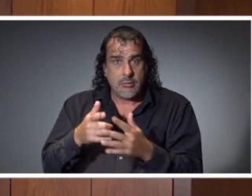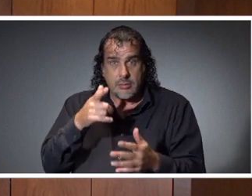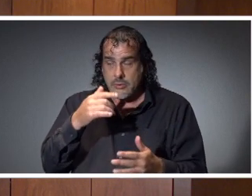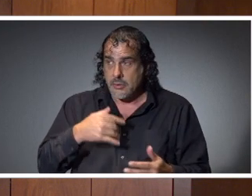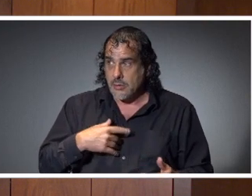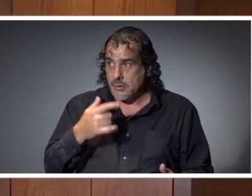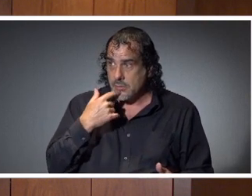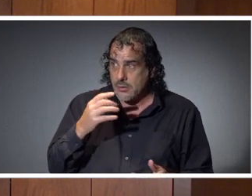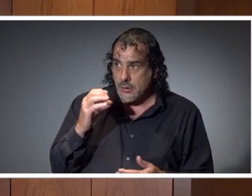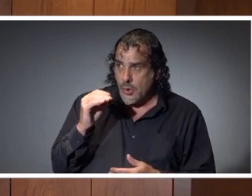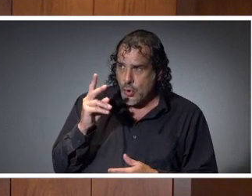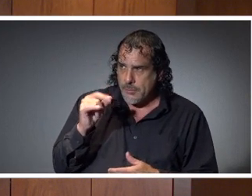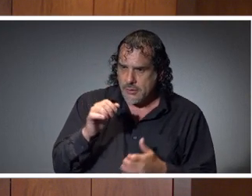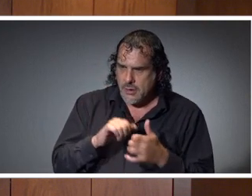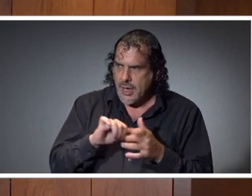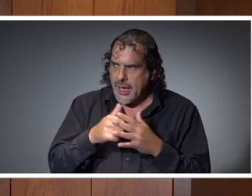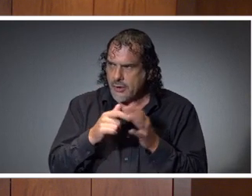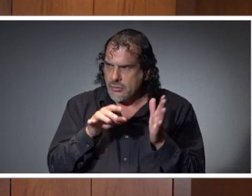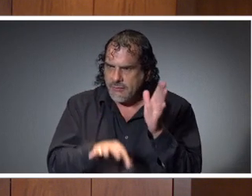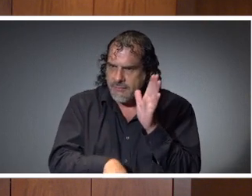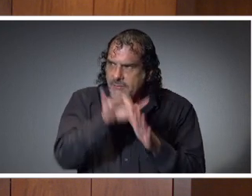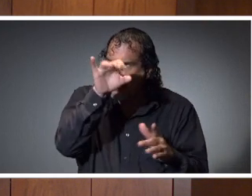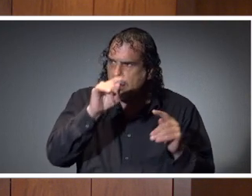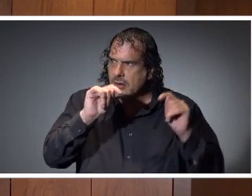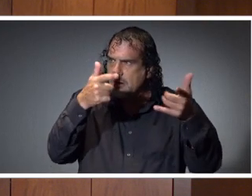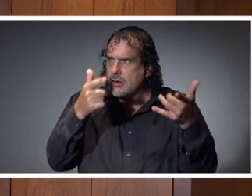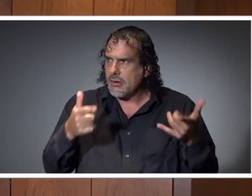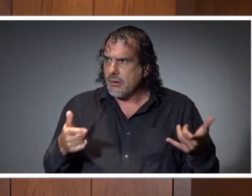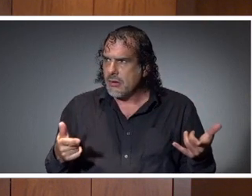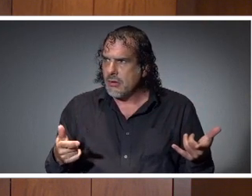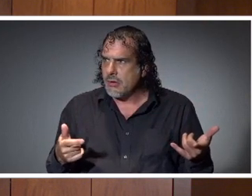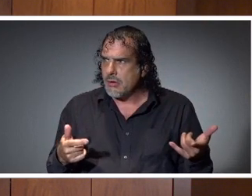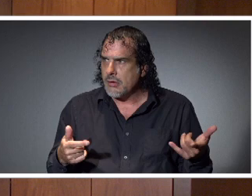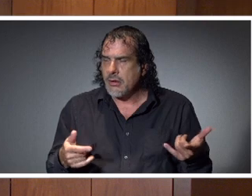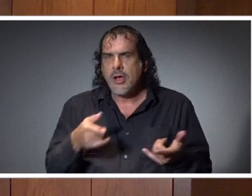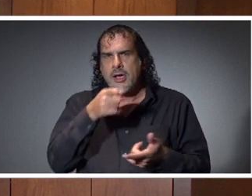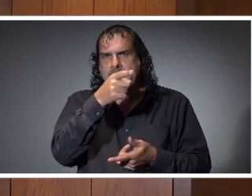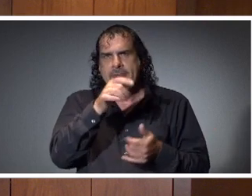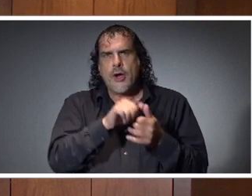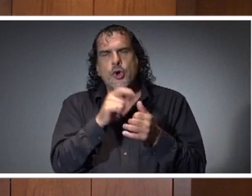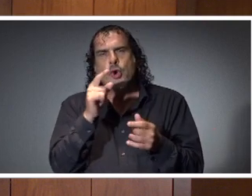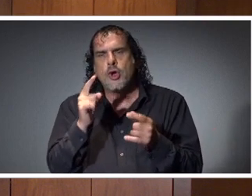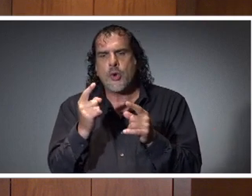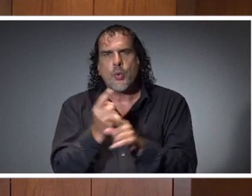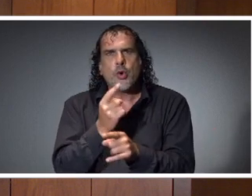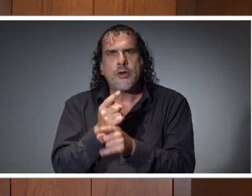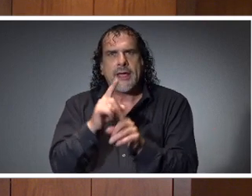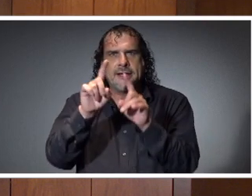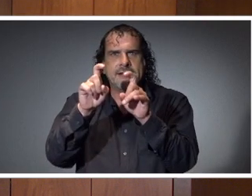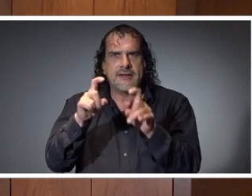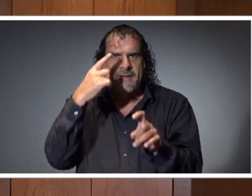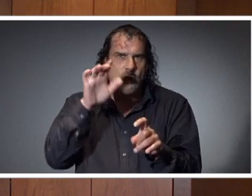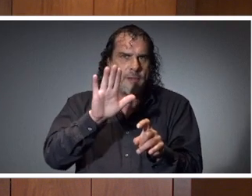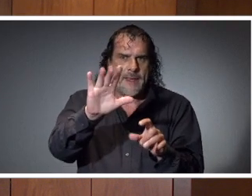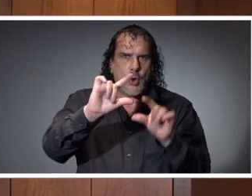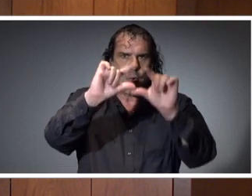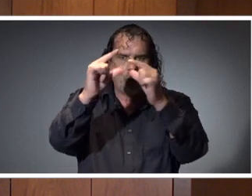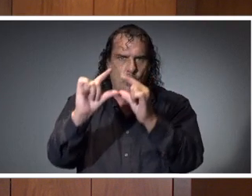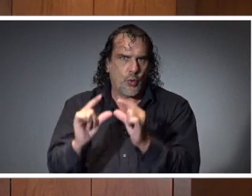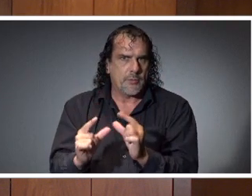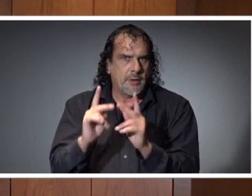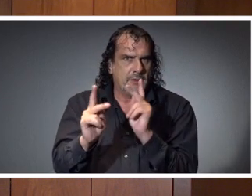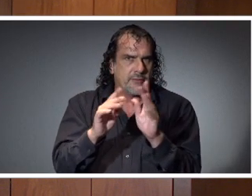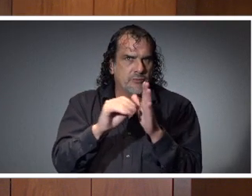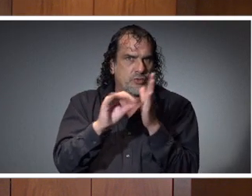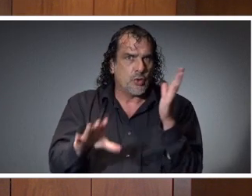Miss just got in. How did they detect it so quickly as a cluster outbreak? They are doing some routine testing of some of their groups, and that's my